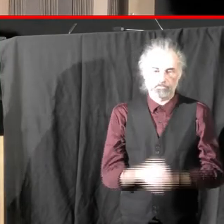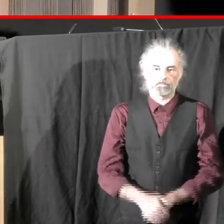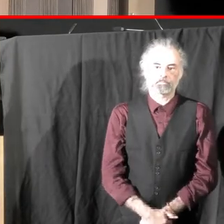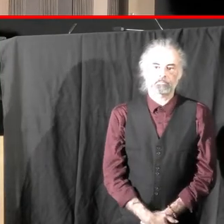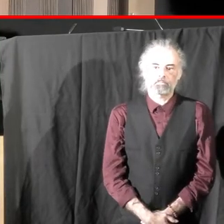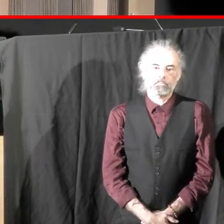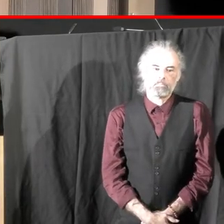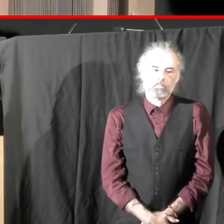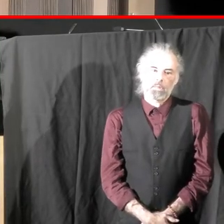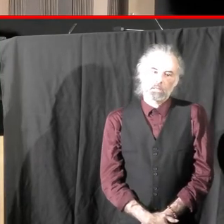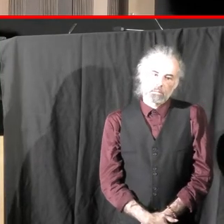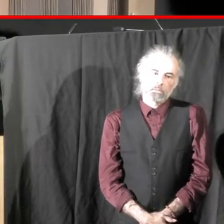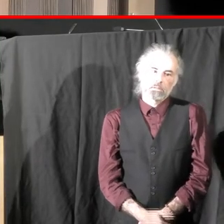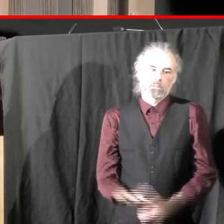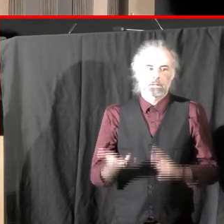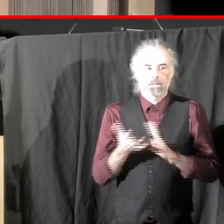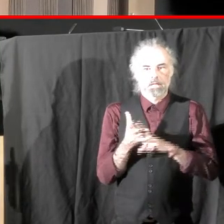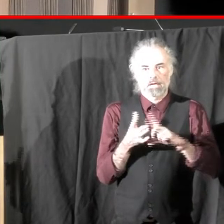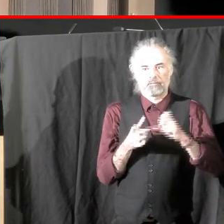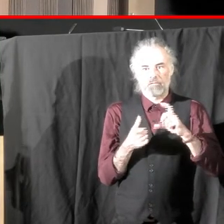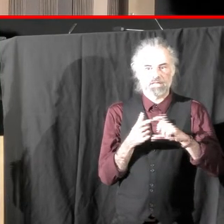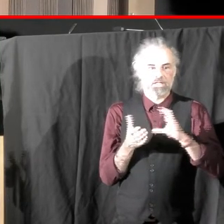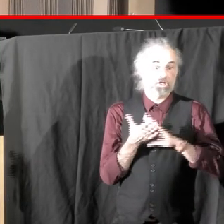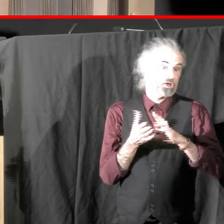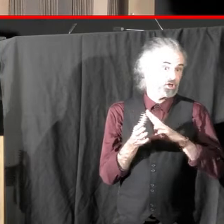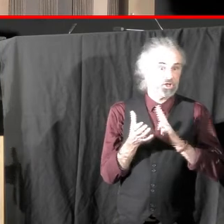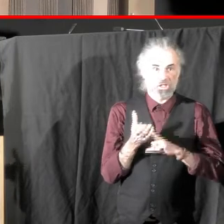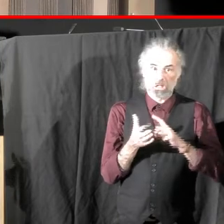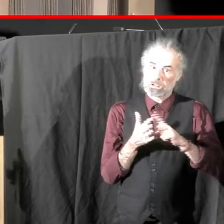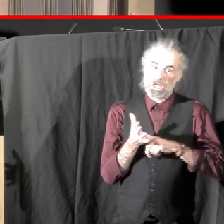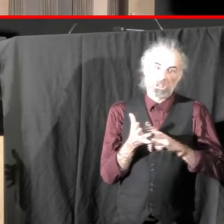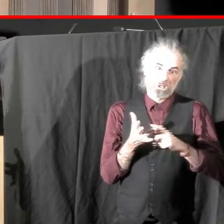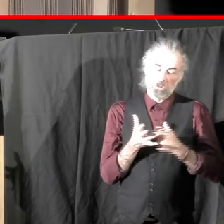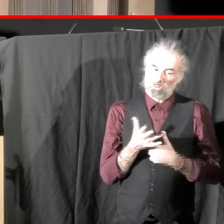Well, the Vice Chancellor might not be very impressed with that.